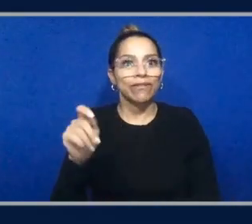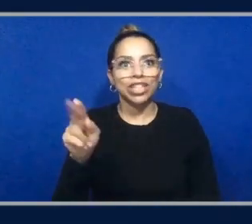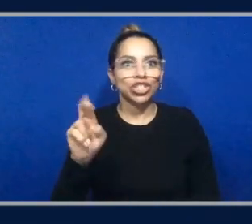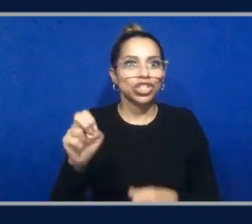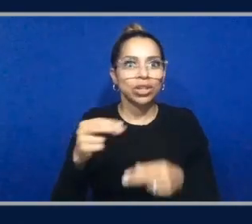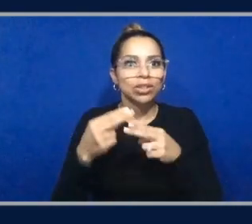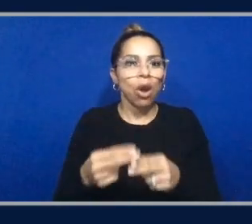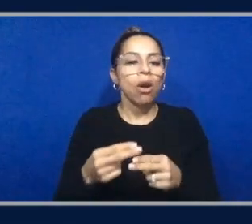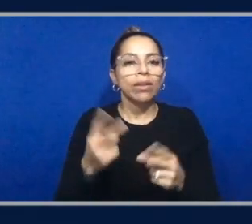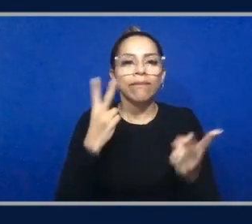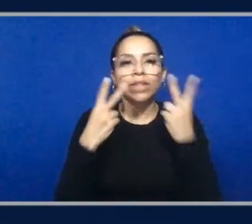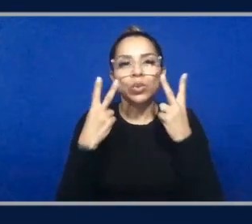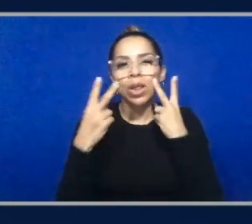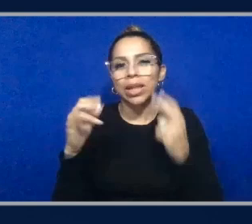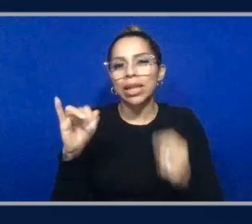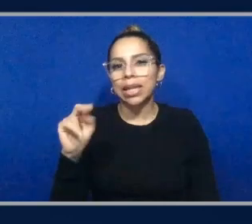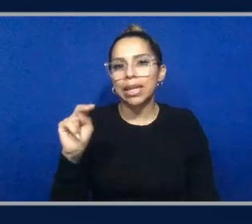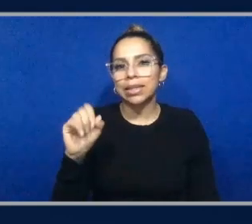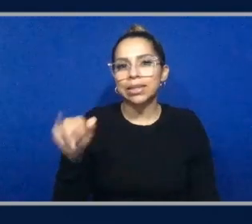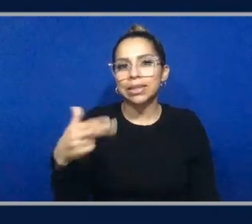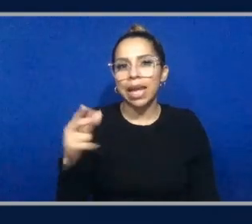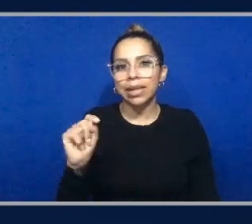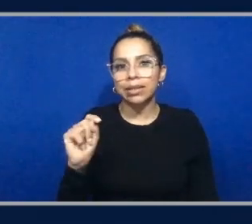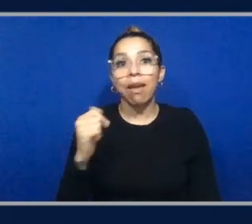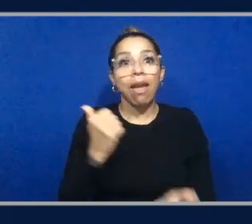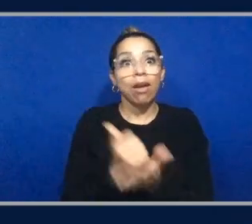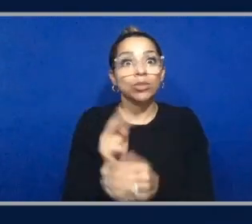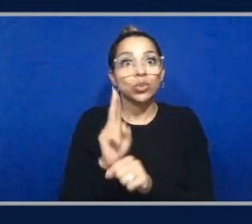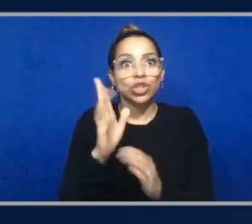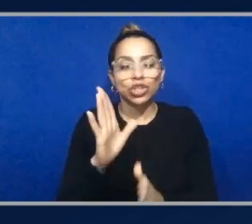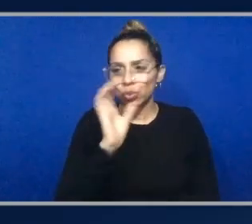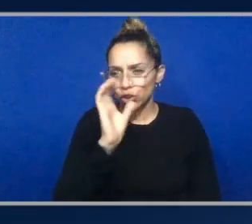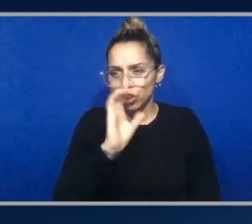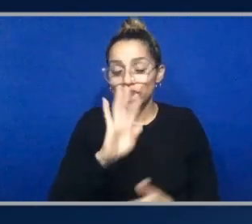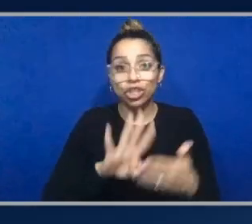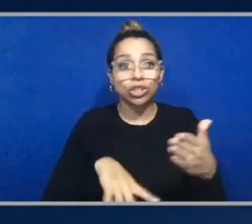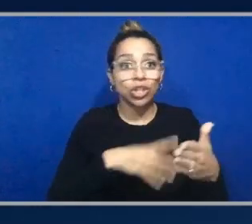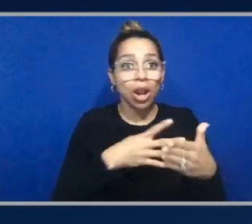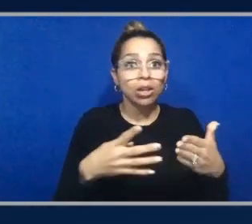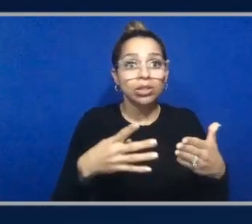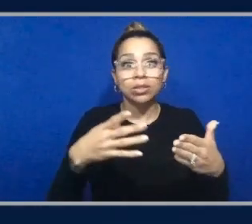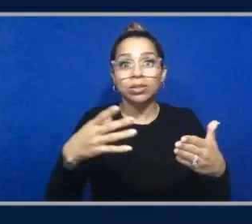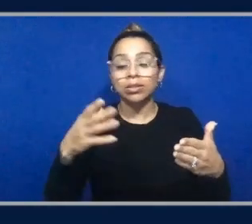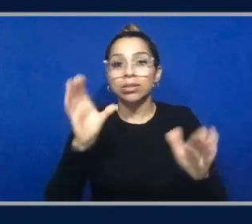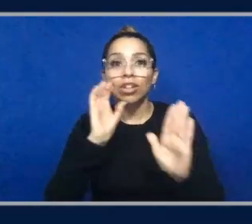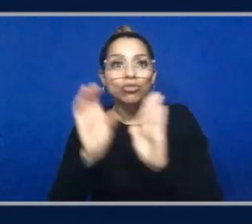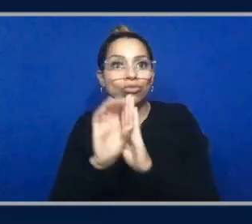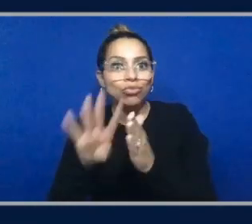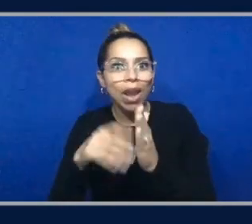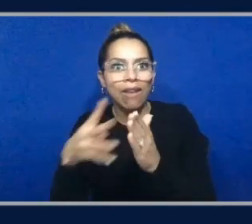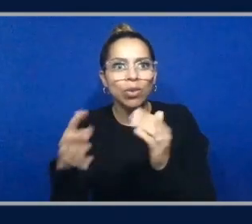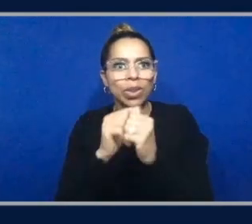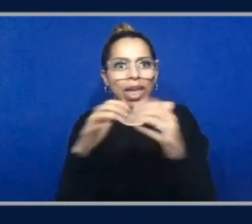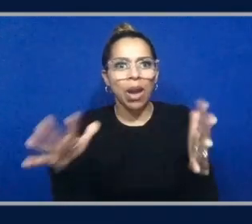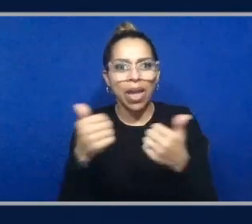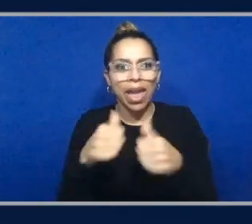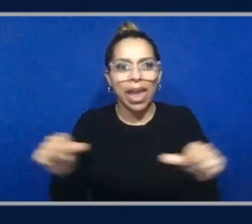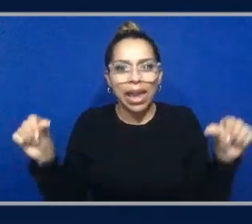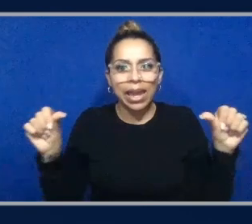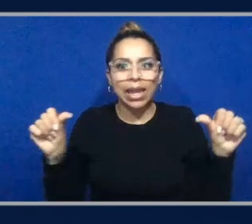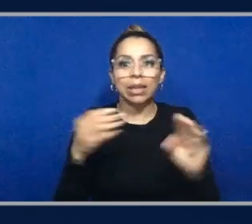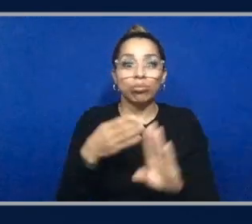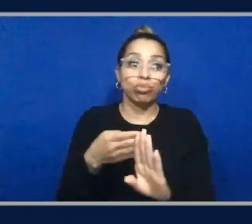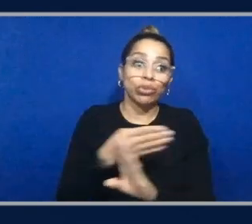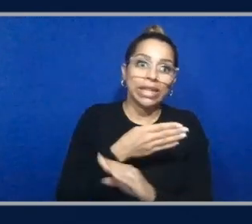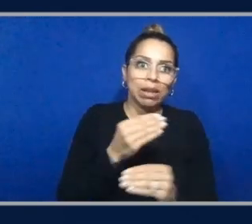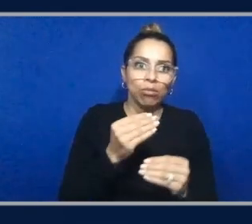Insights, which basically allows users to search charts and graphs without any sort of pre-processing. Yeah, that's great. And it